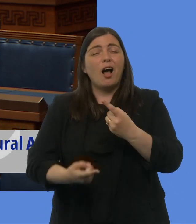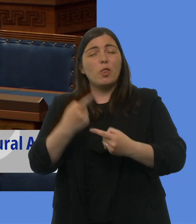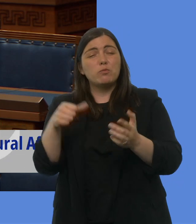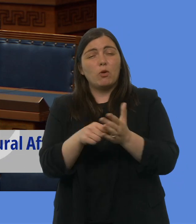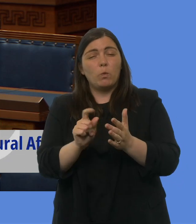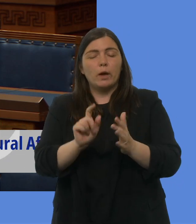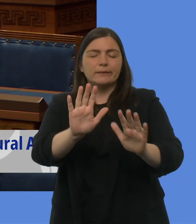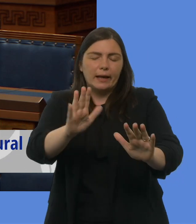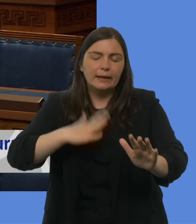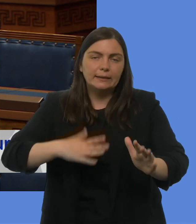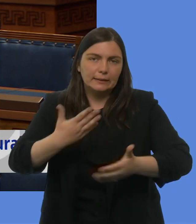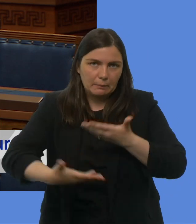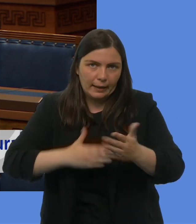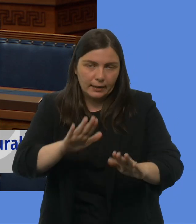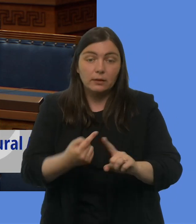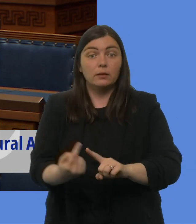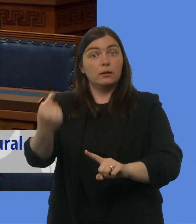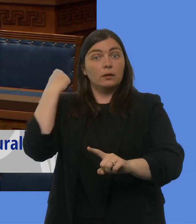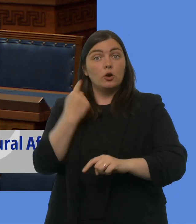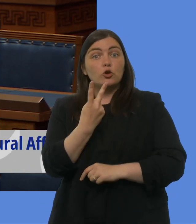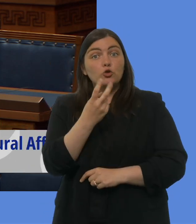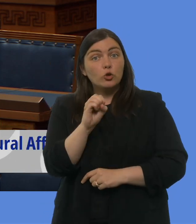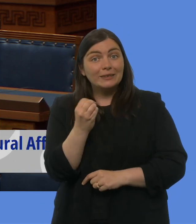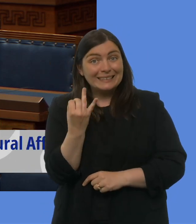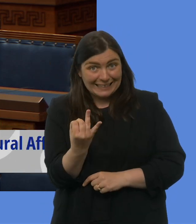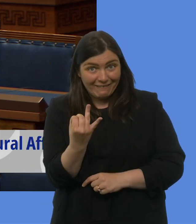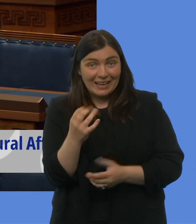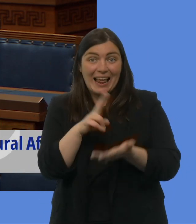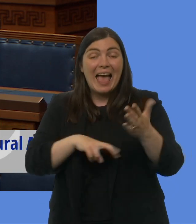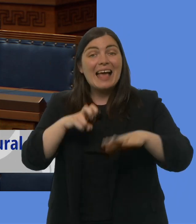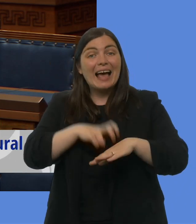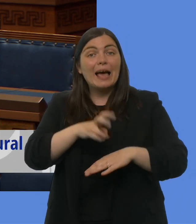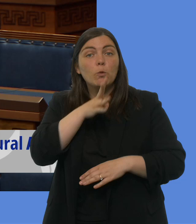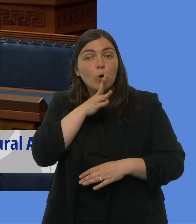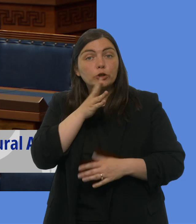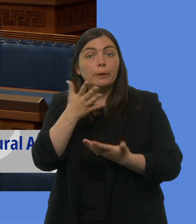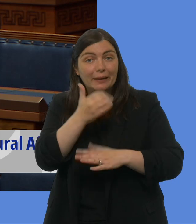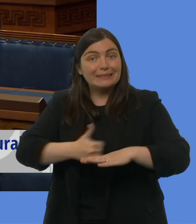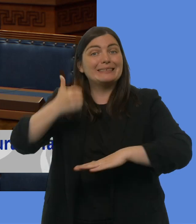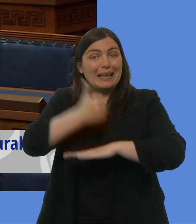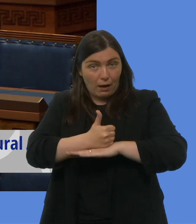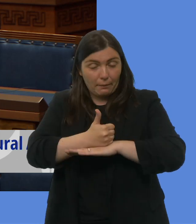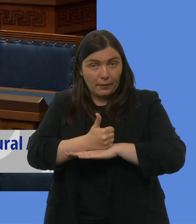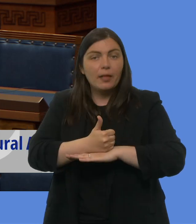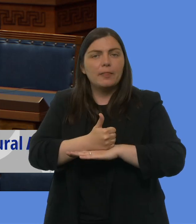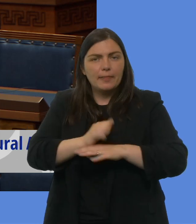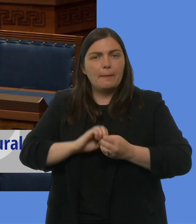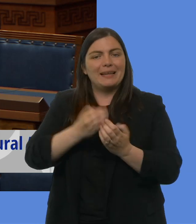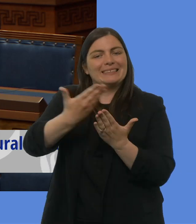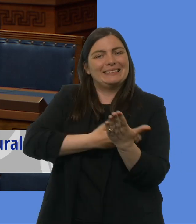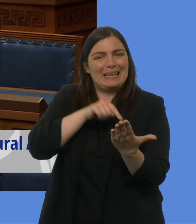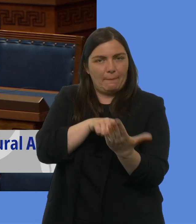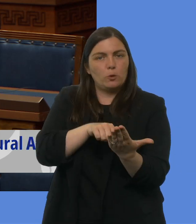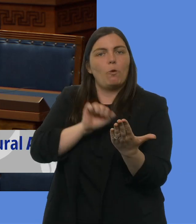NI Water was established in 2007, there was a Statement of Regulatory Principles and Intent put in place. The acronym for that is